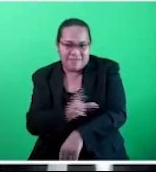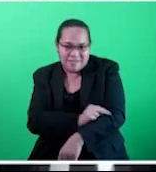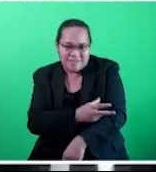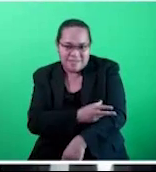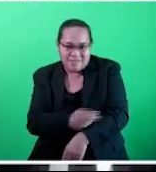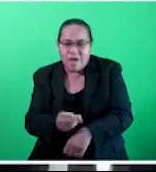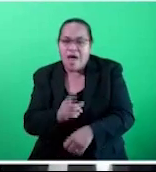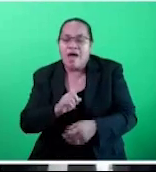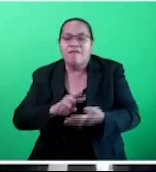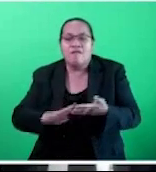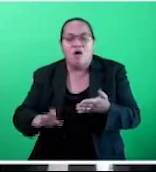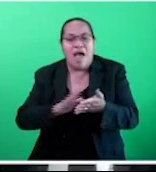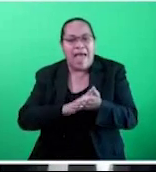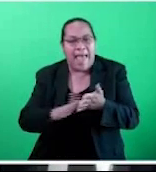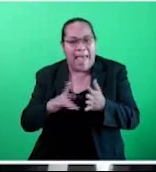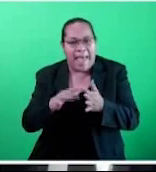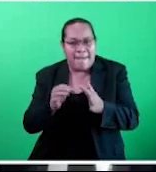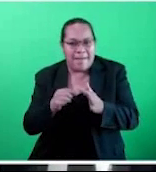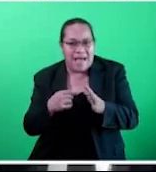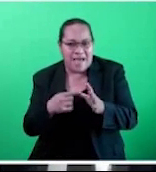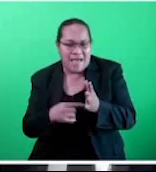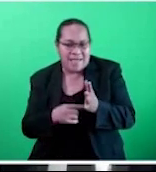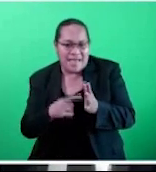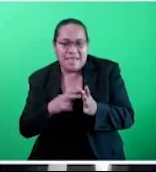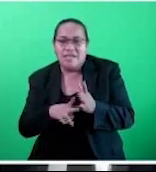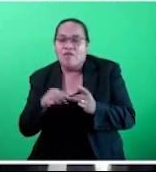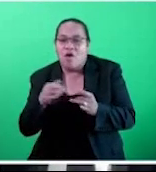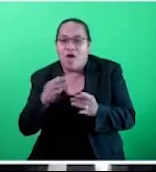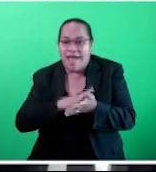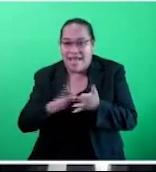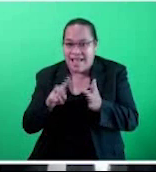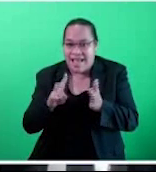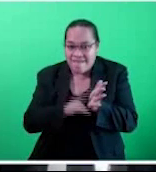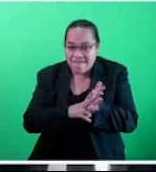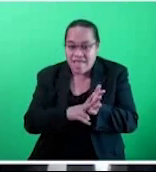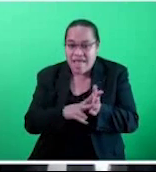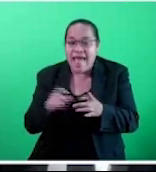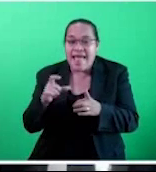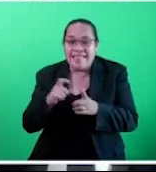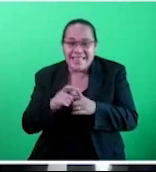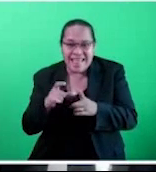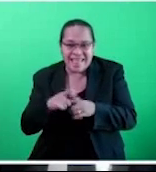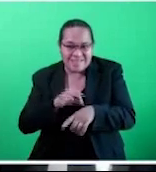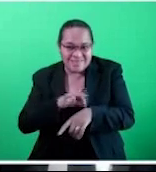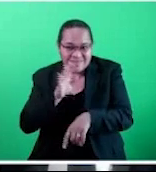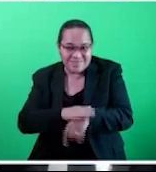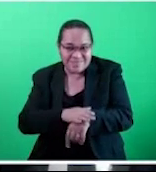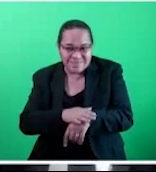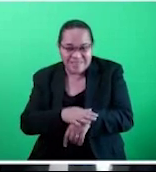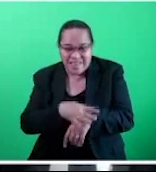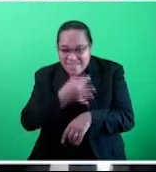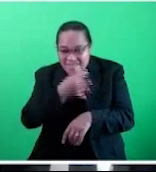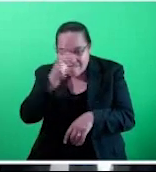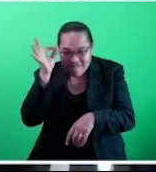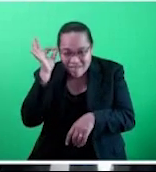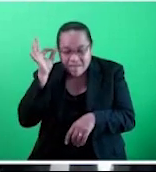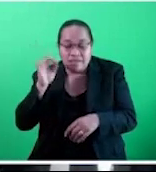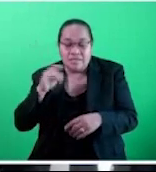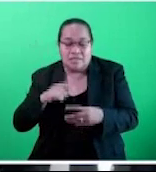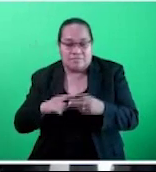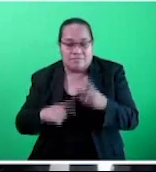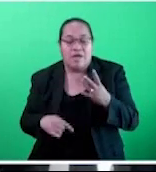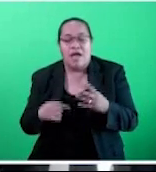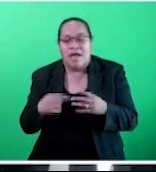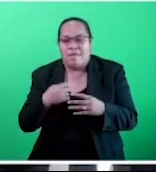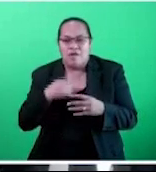B, hepatitis C, HIV, and dengue fever. So in essence, Honourable Speaker, what I was trying to